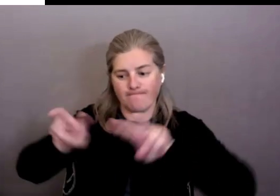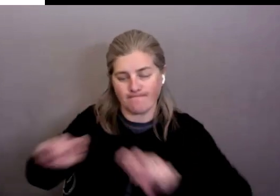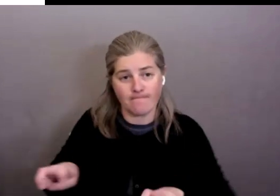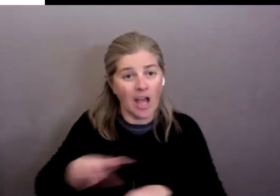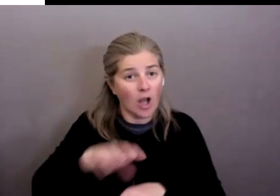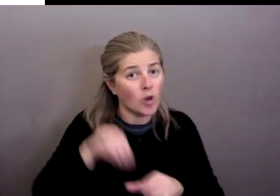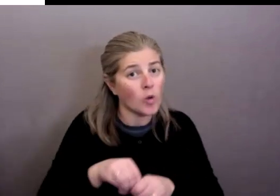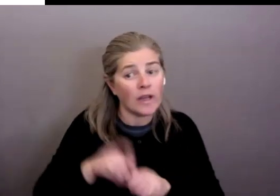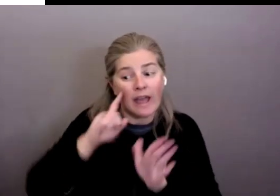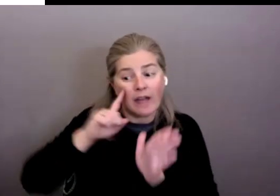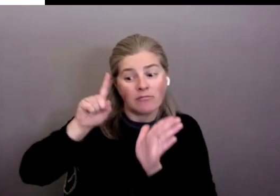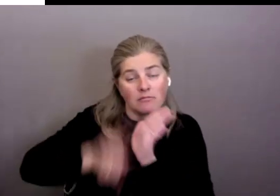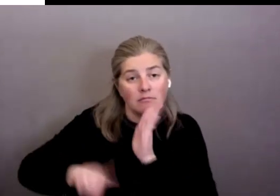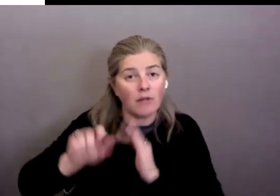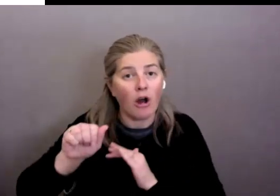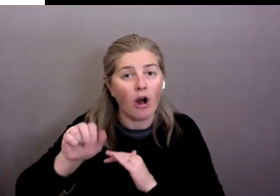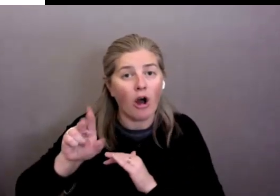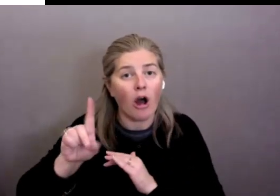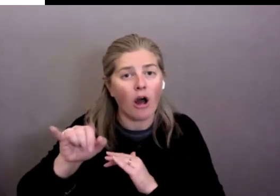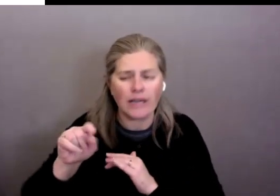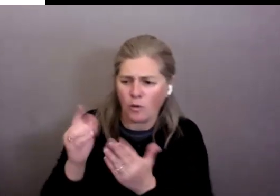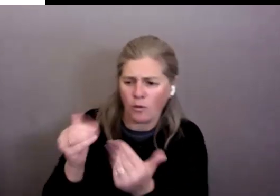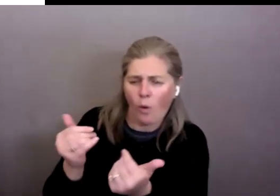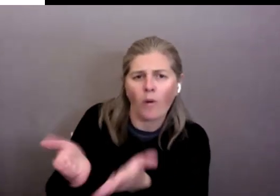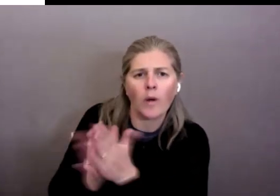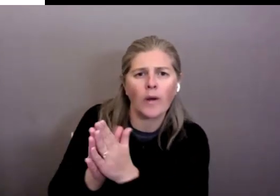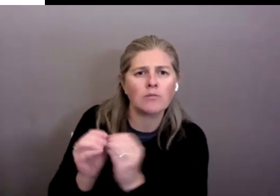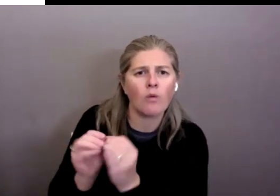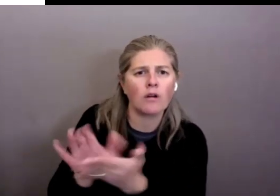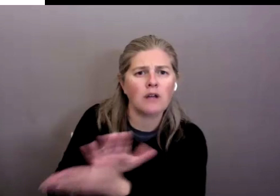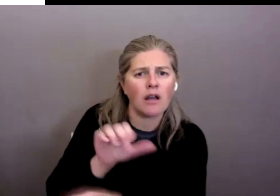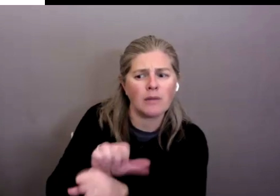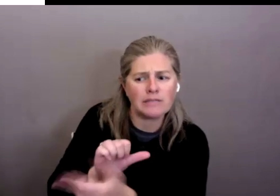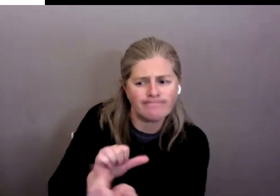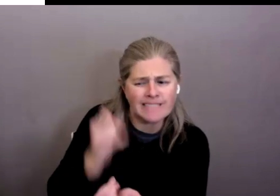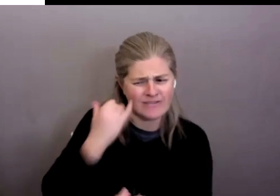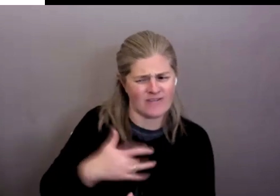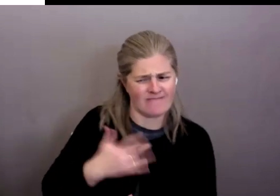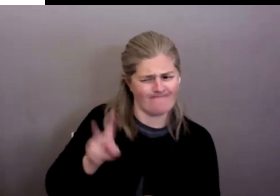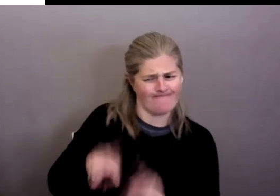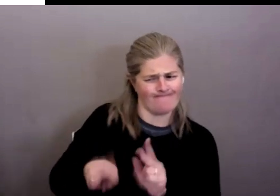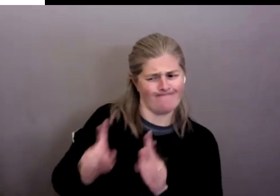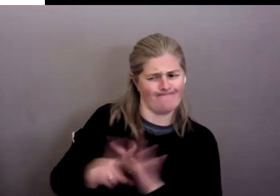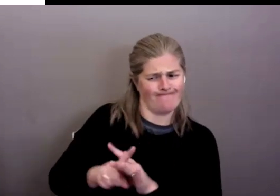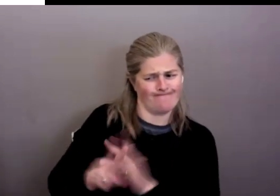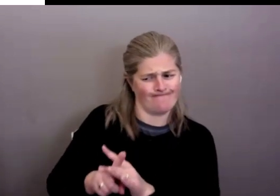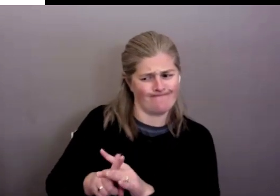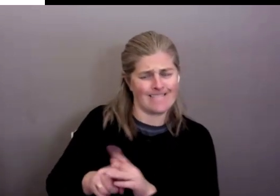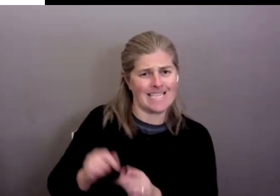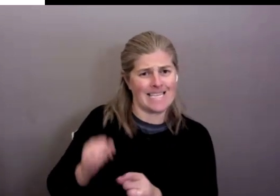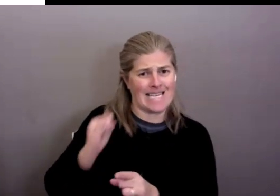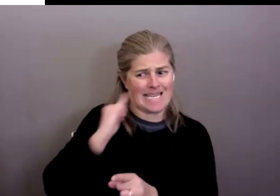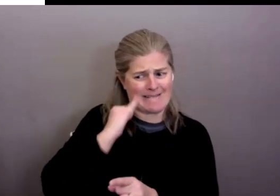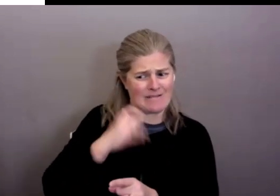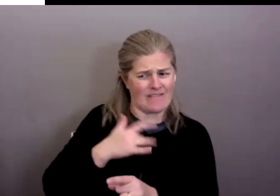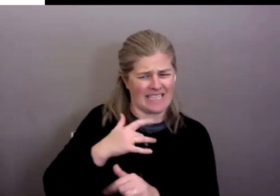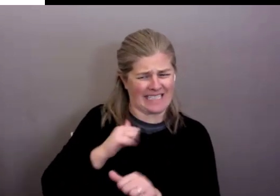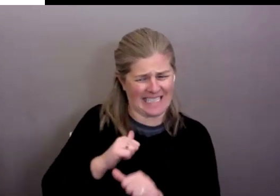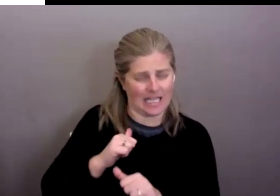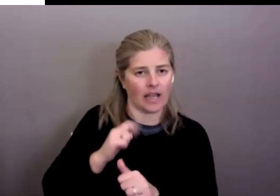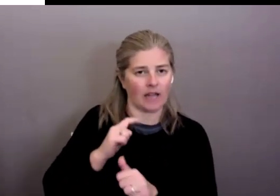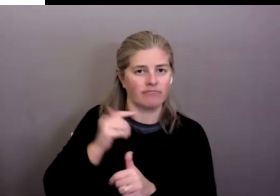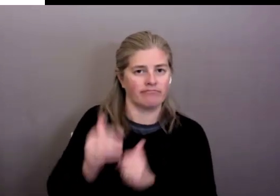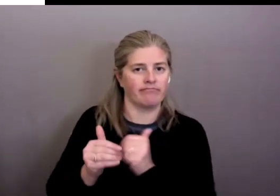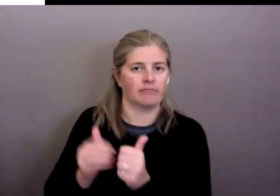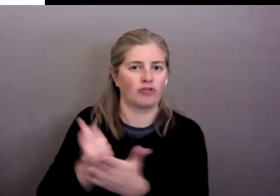ability to audit or request supporting documentation if concerns arise, and to take remedial steps as appropriate.